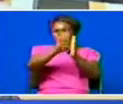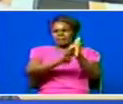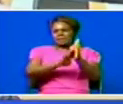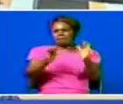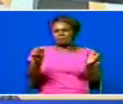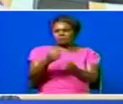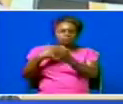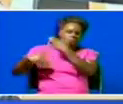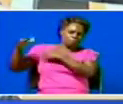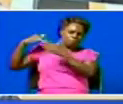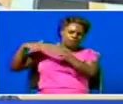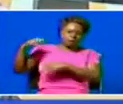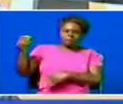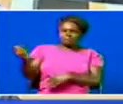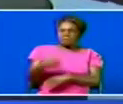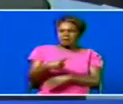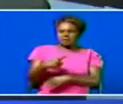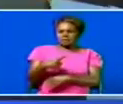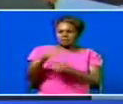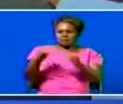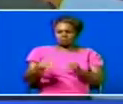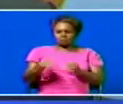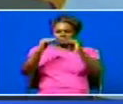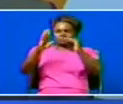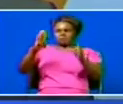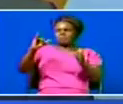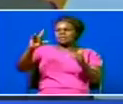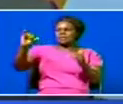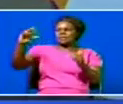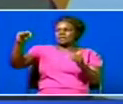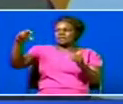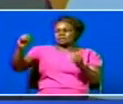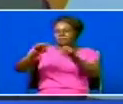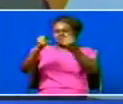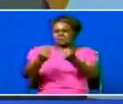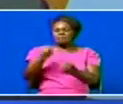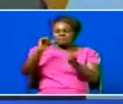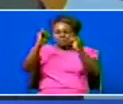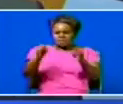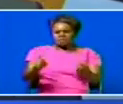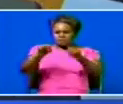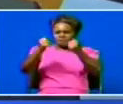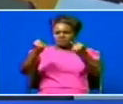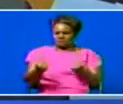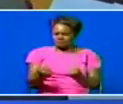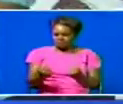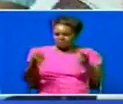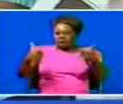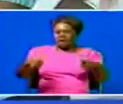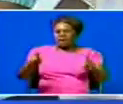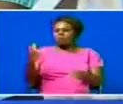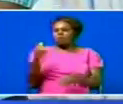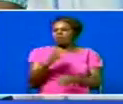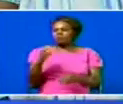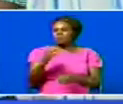be traced back to recent months, to an upgrade in billing systems. The new system, according to Keter, will allow